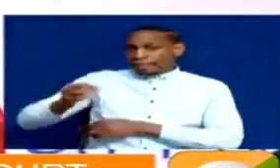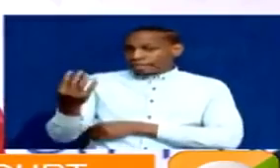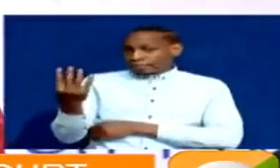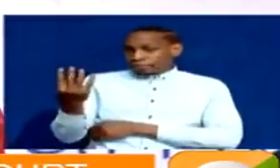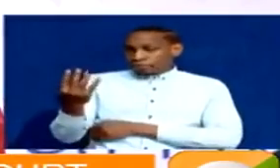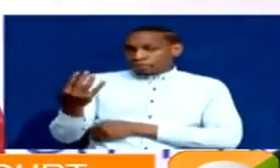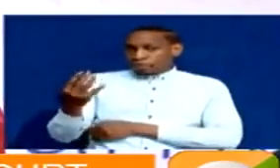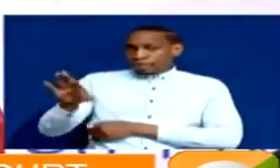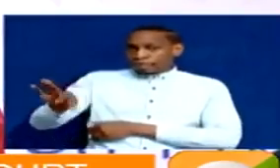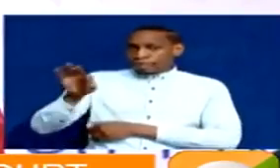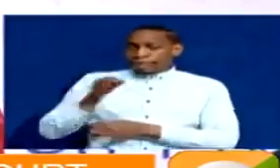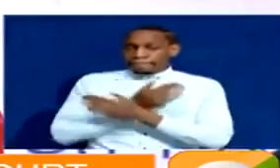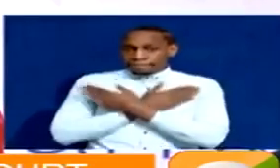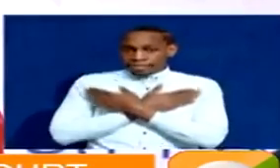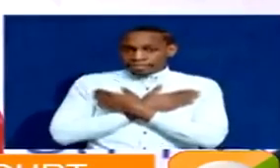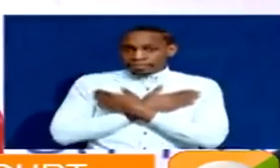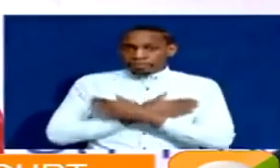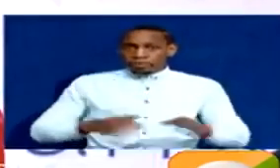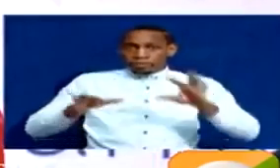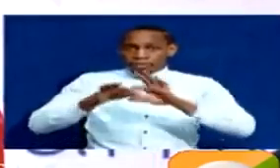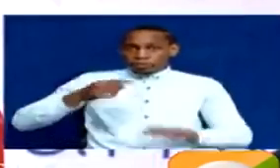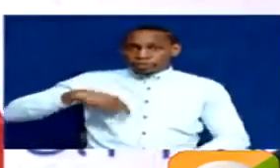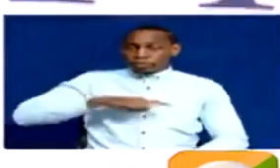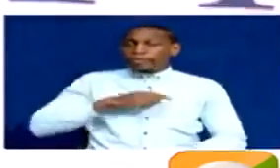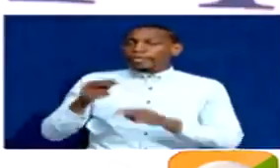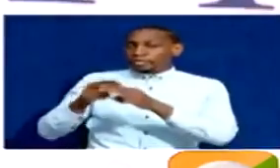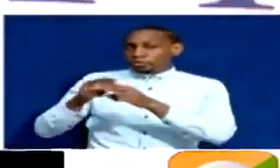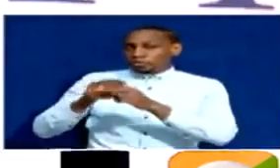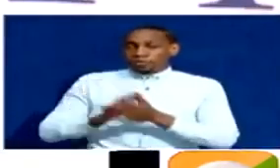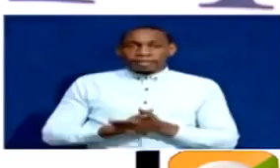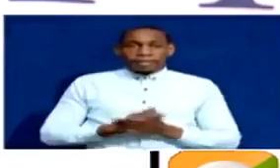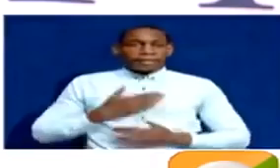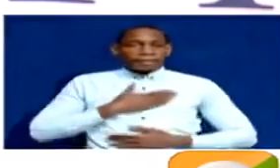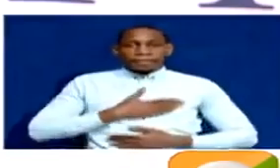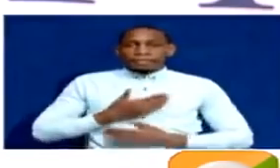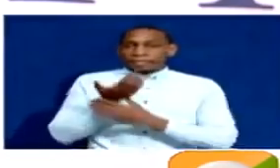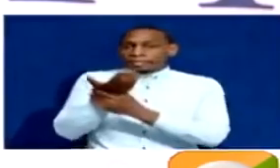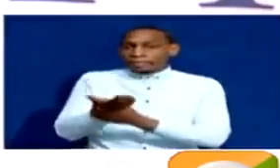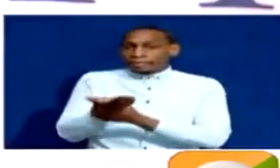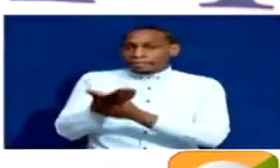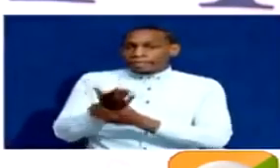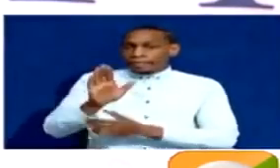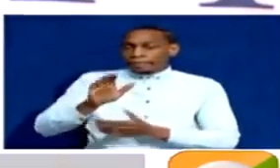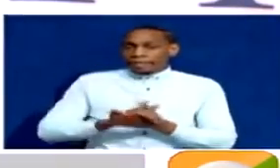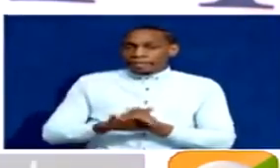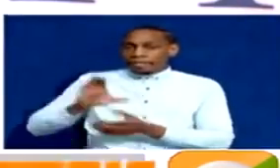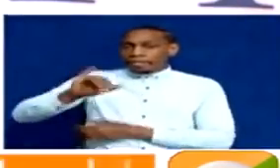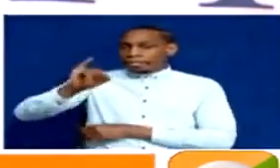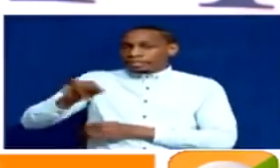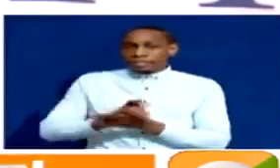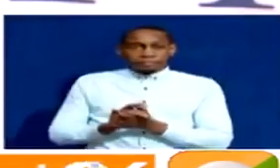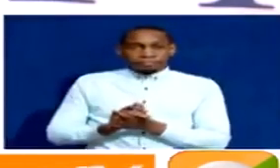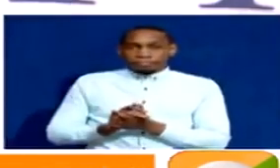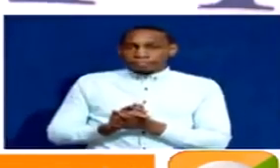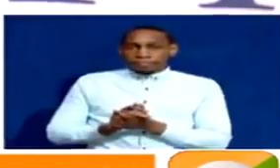4 nominated colleagues will join us soon. Please, I beseech you, my lord, do not